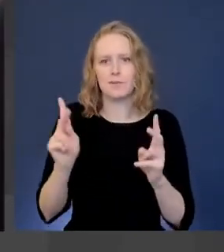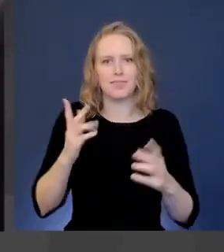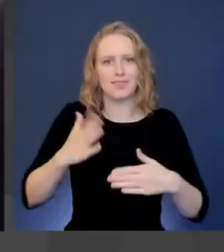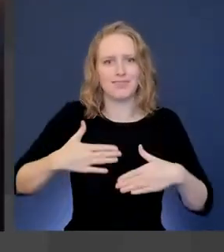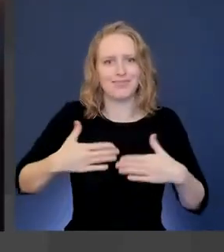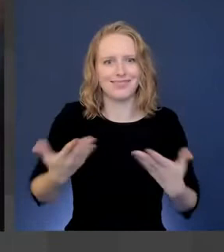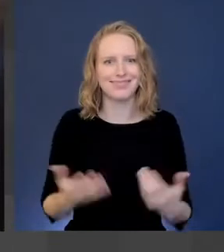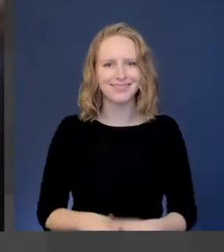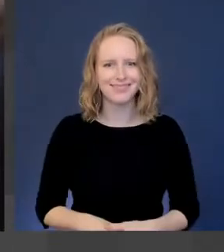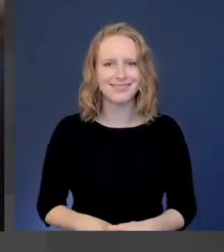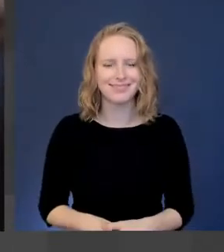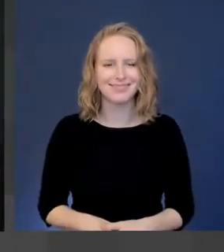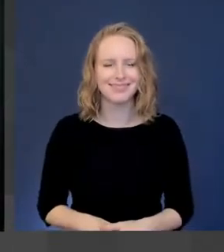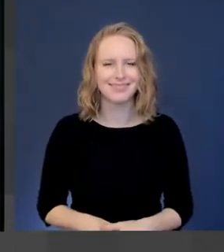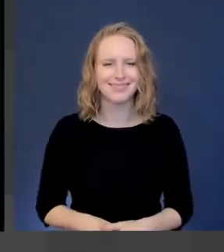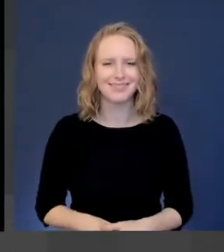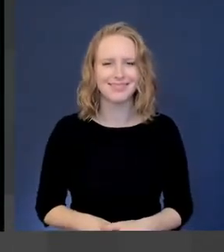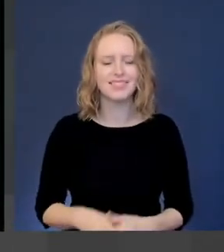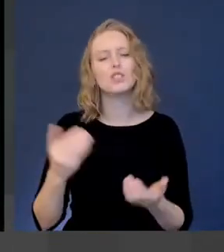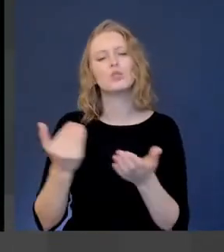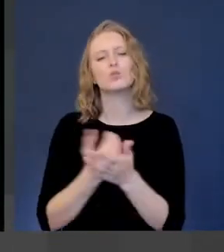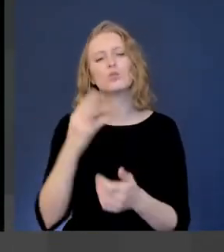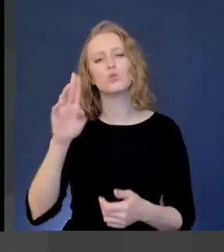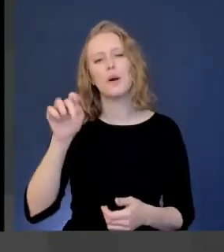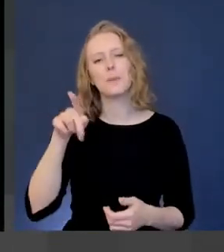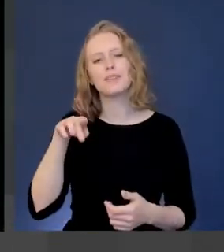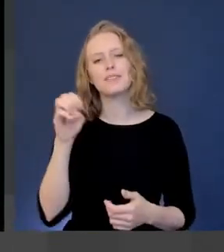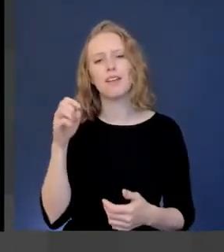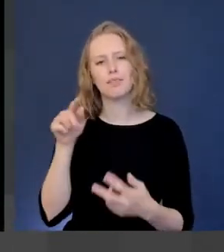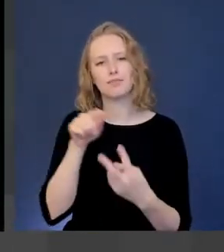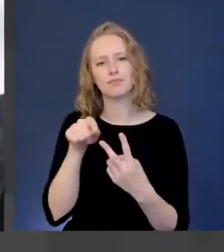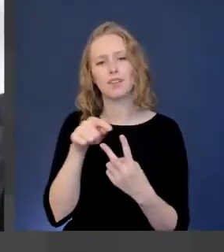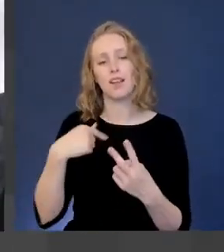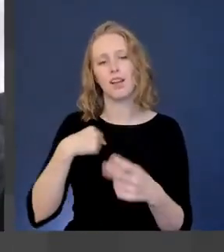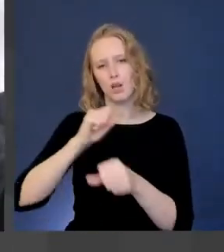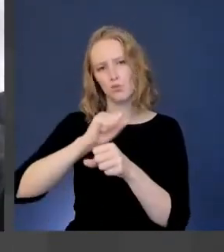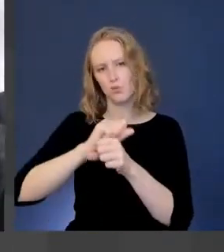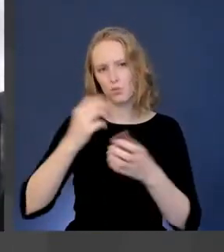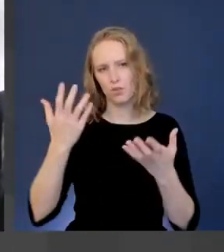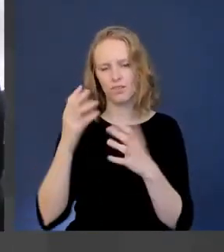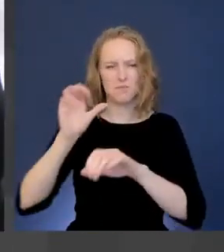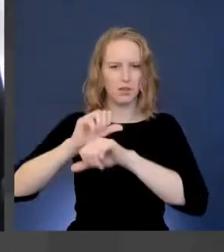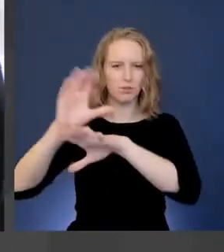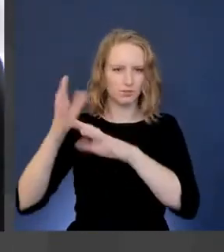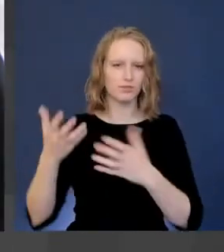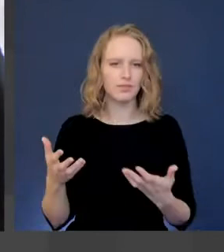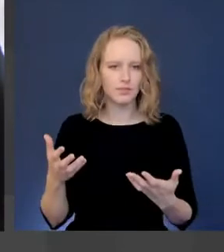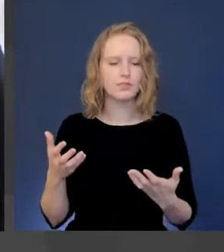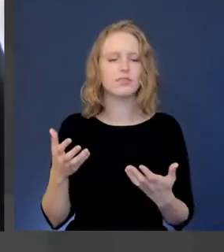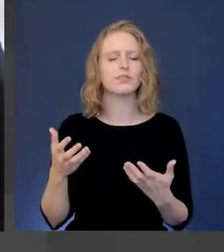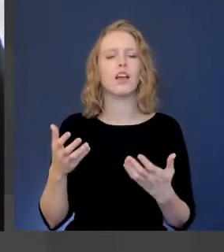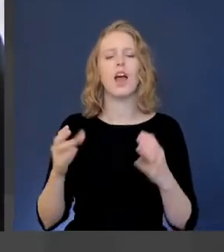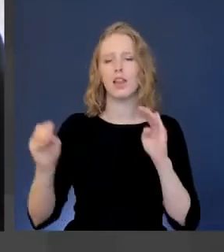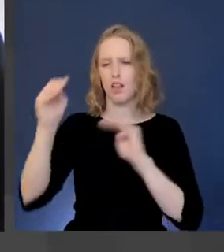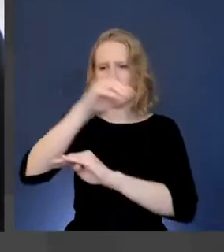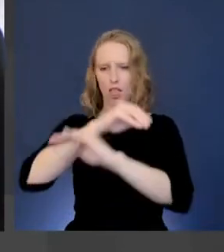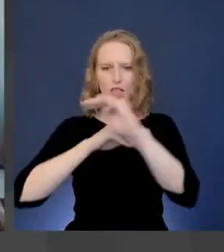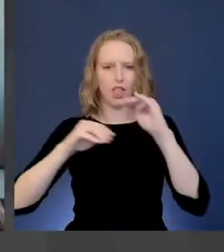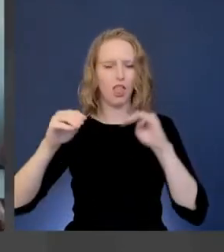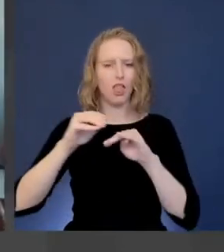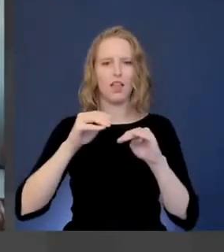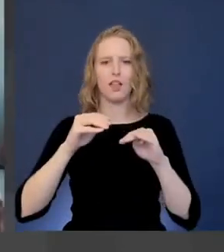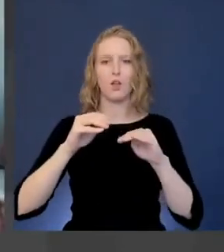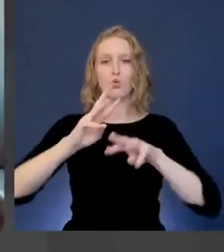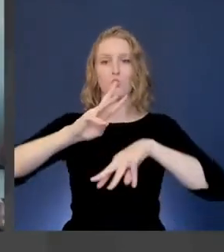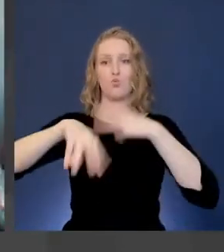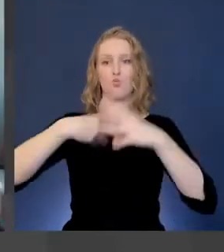update, I've been primarily focusing on creating the mountains and also putting everything together in the new generation of the world.